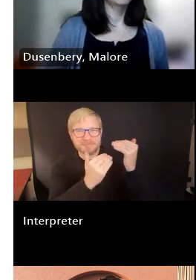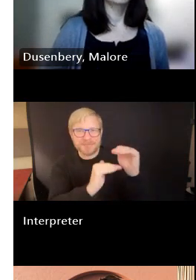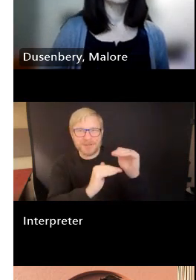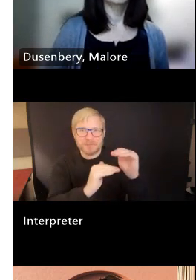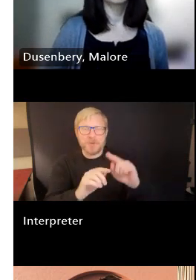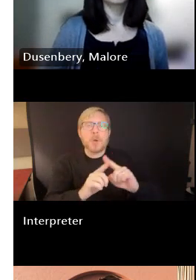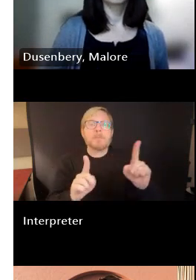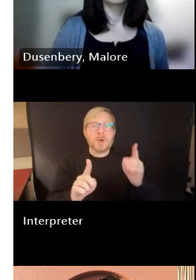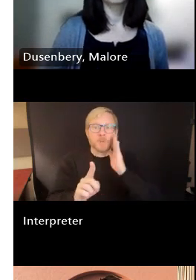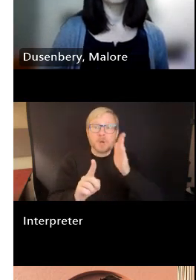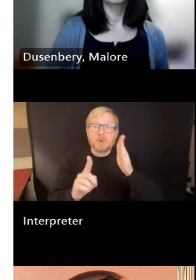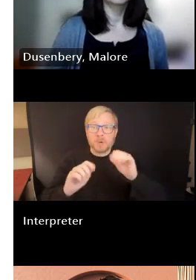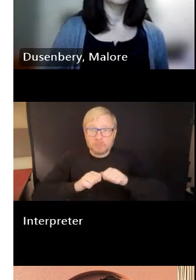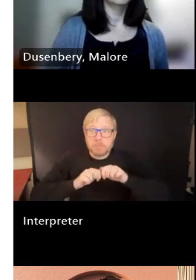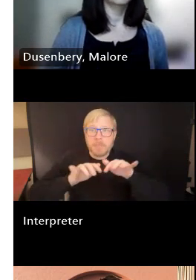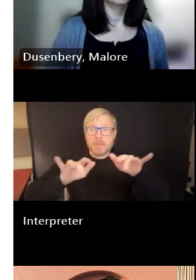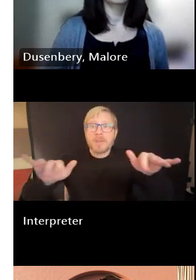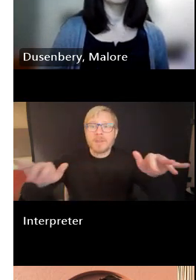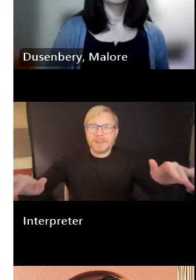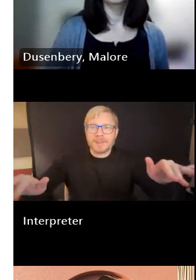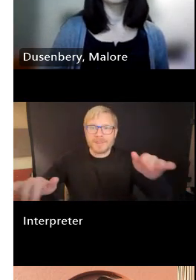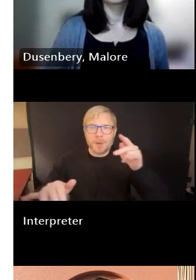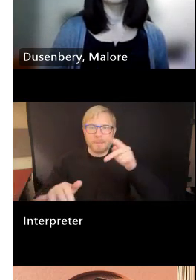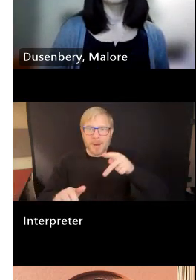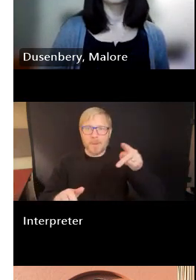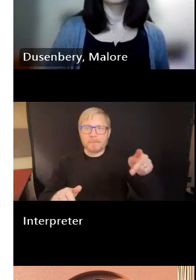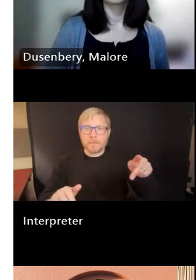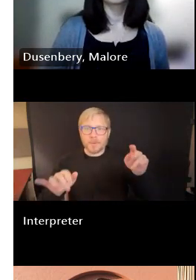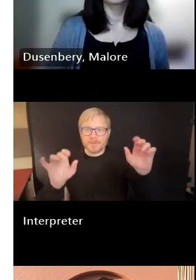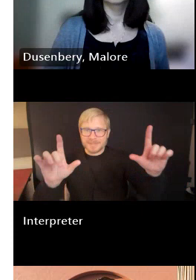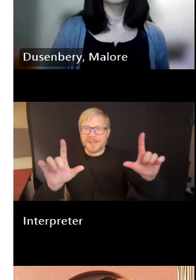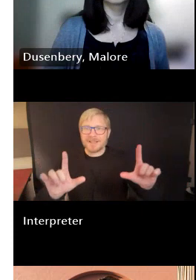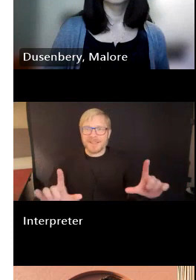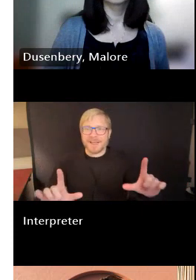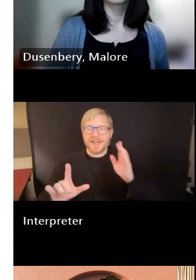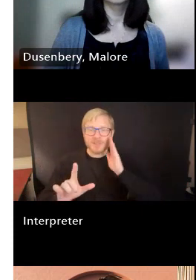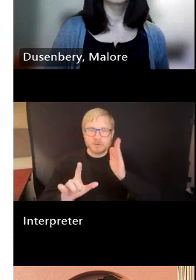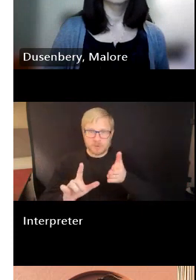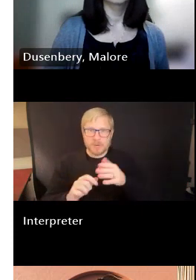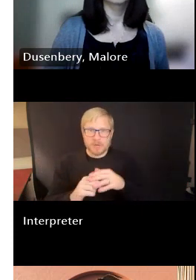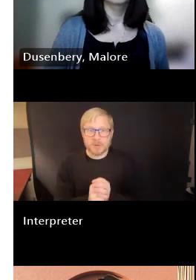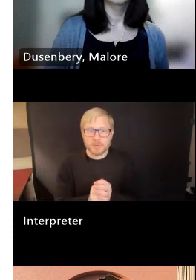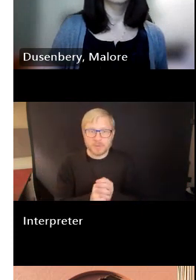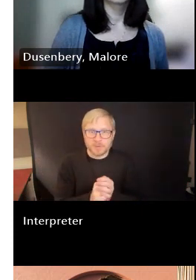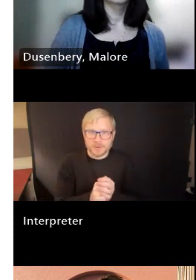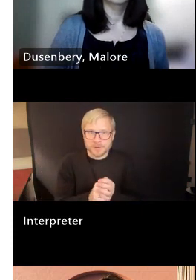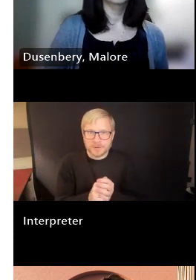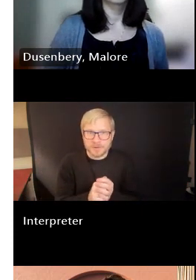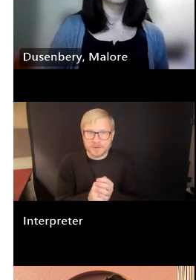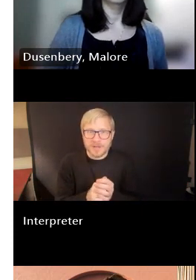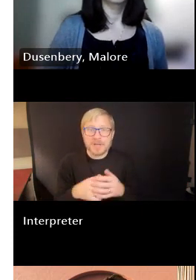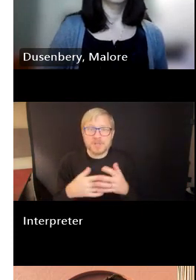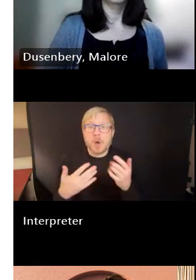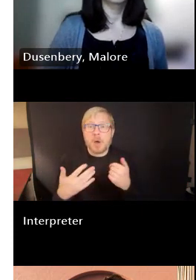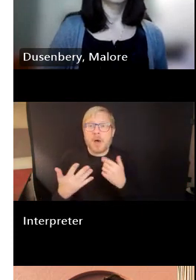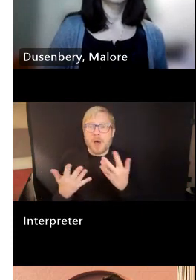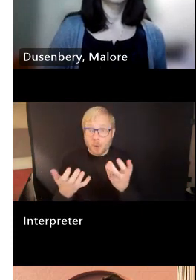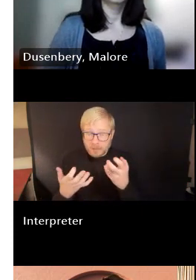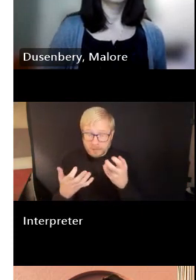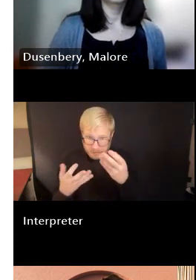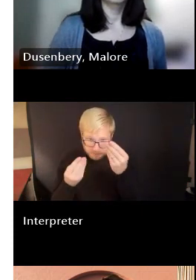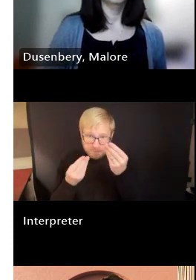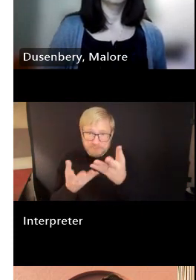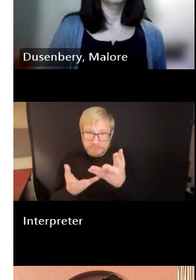with those of you who register, as Susan said in the chat, and you can dive in. And also, I want to say that we are planning a lot of products. They